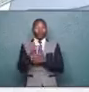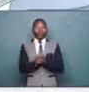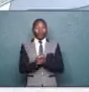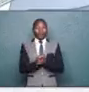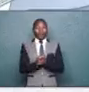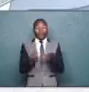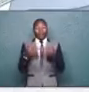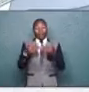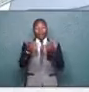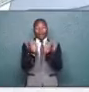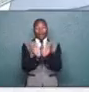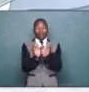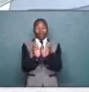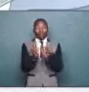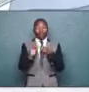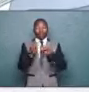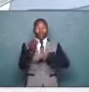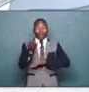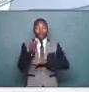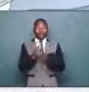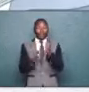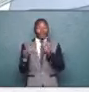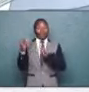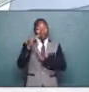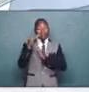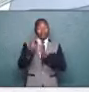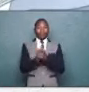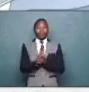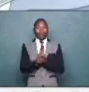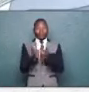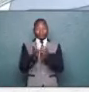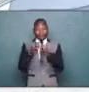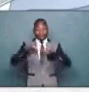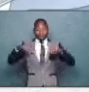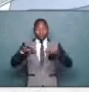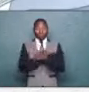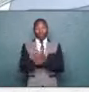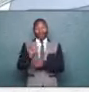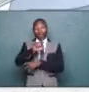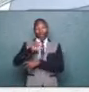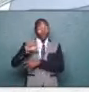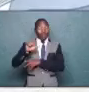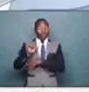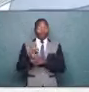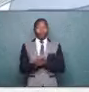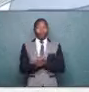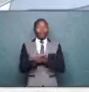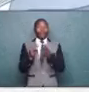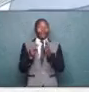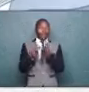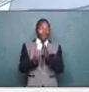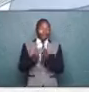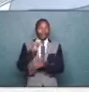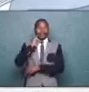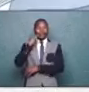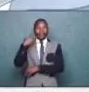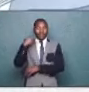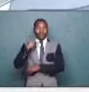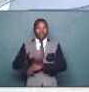2024, and the councils to be covered are Chitipa, Neno, Lilongwe City, and